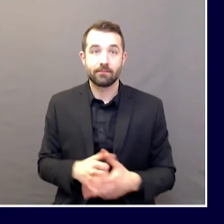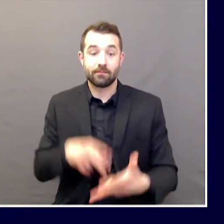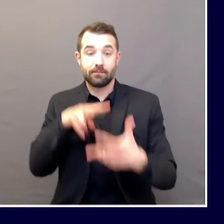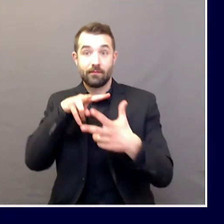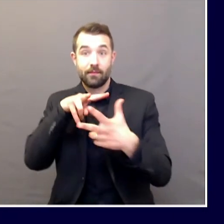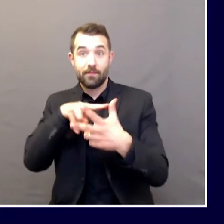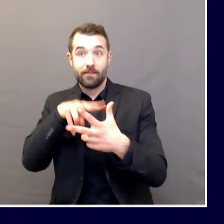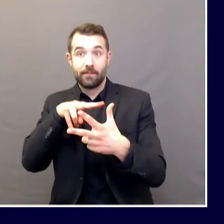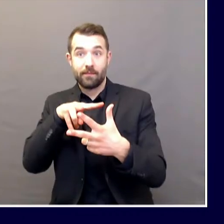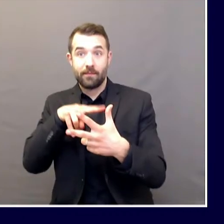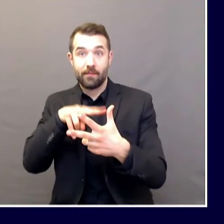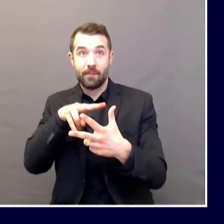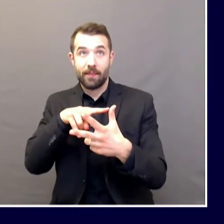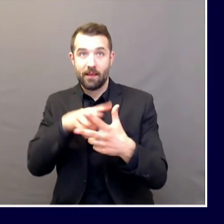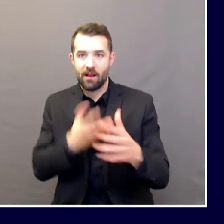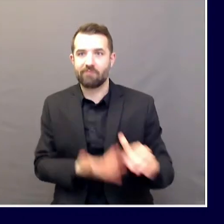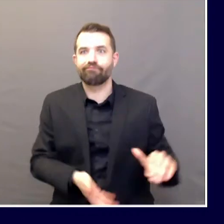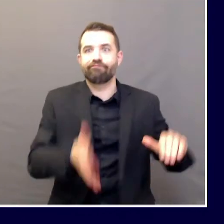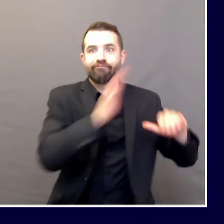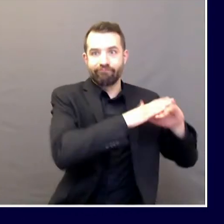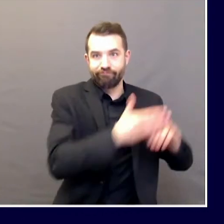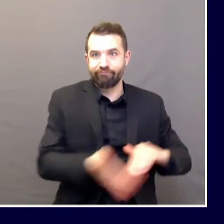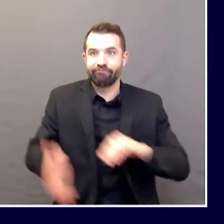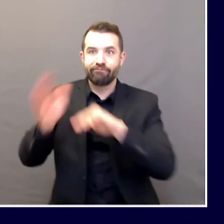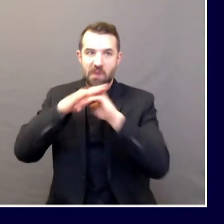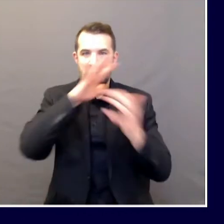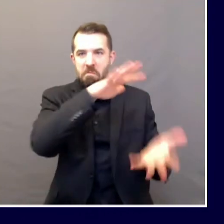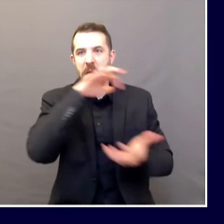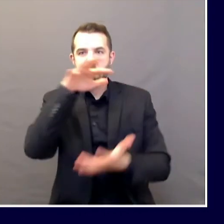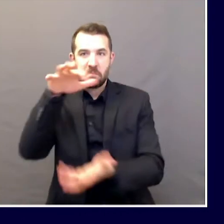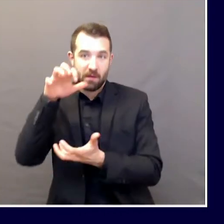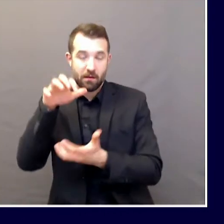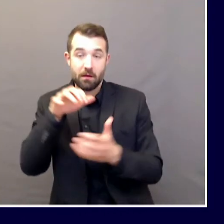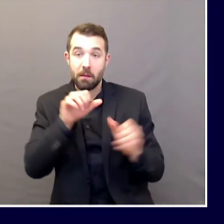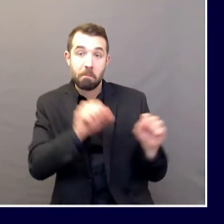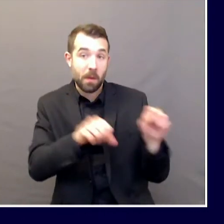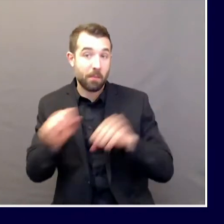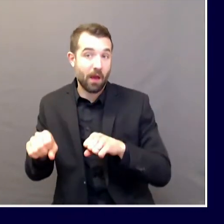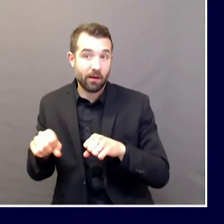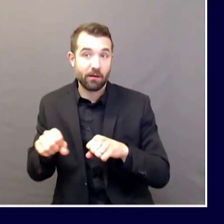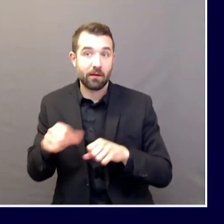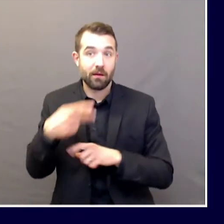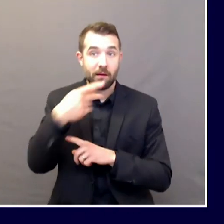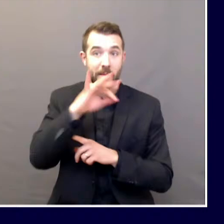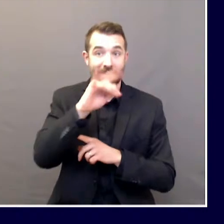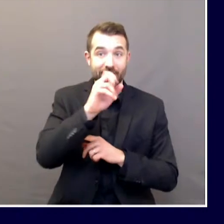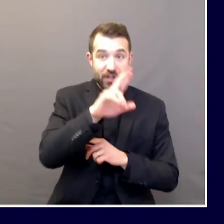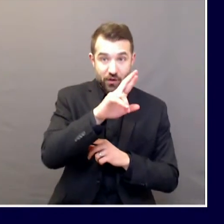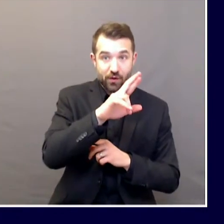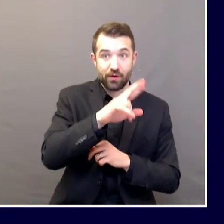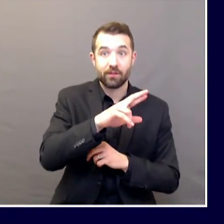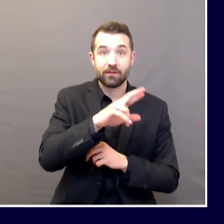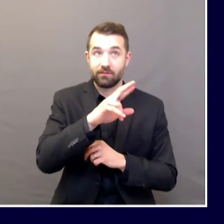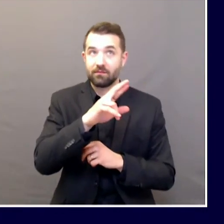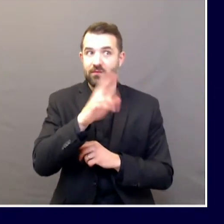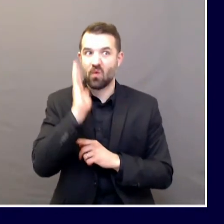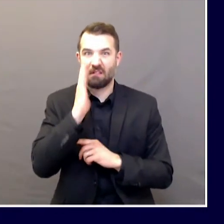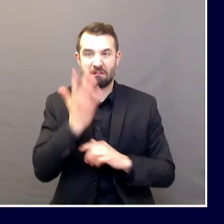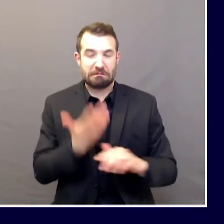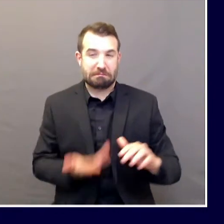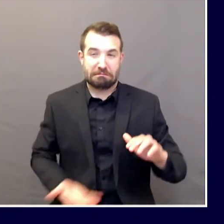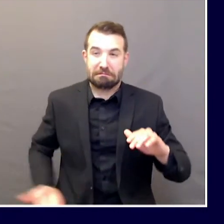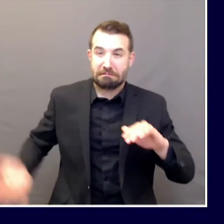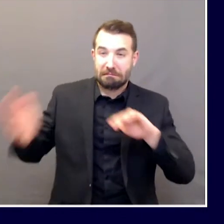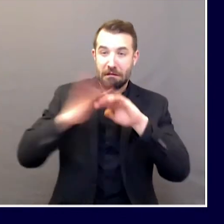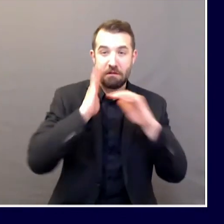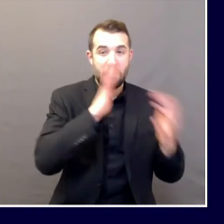a one-time increase in the Pfizer supply. All of that is to say, Kevin, what I'm hoping to do is have a pretty big